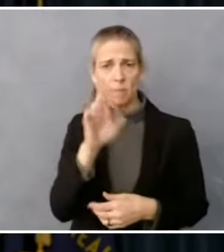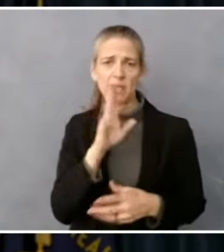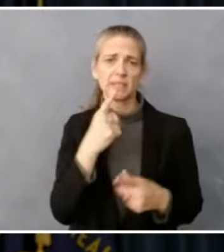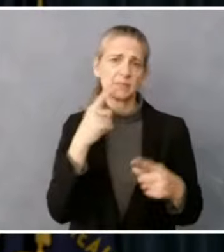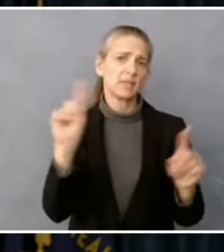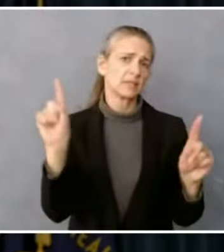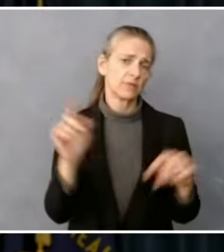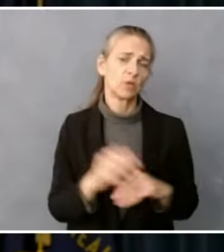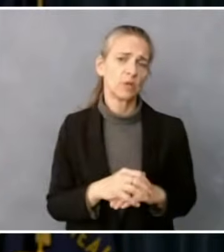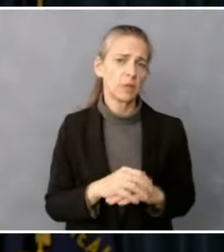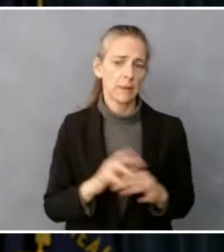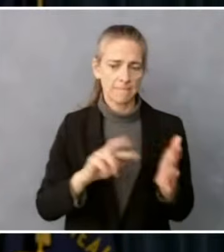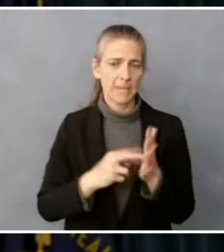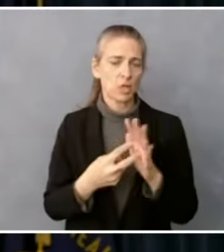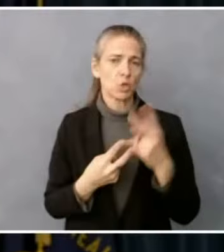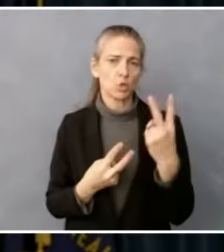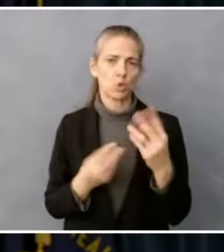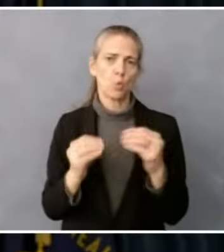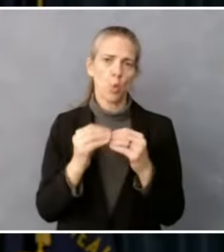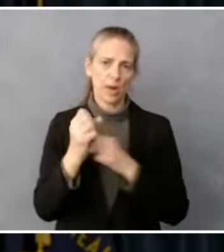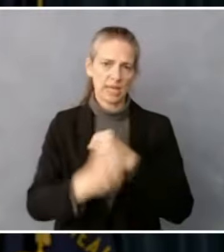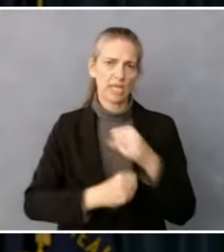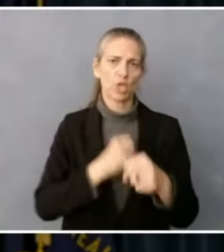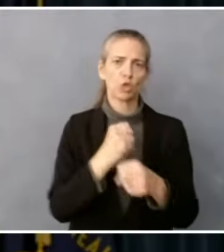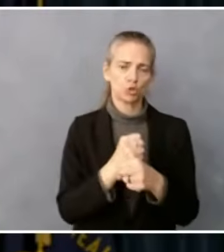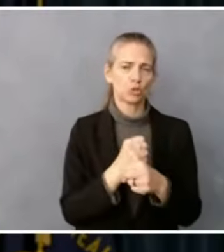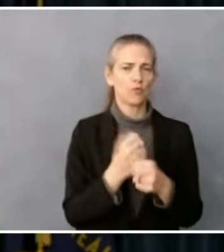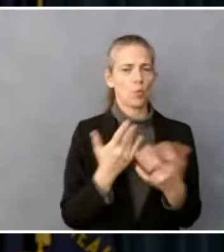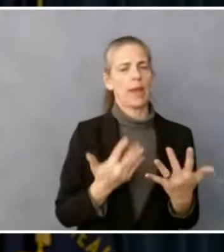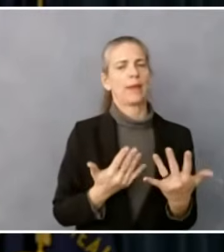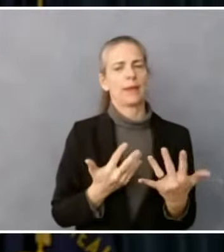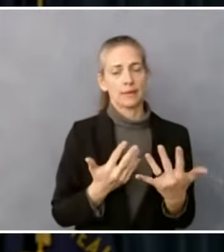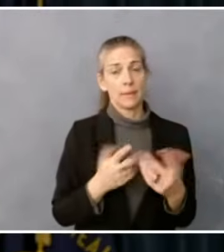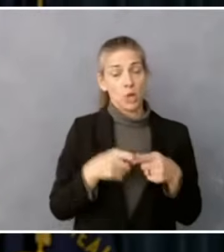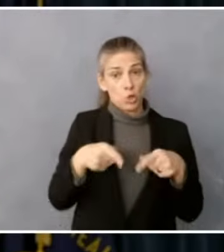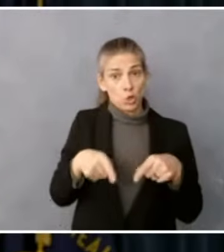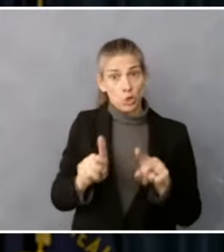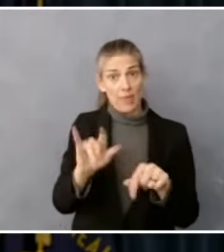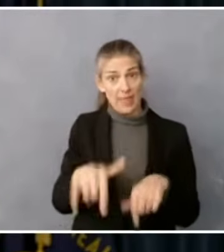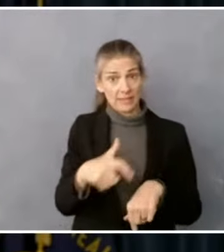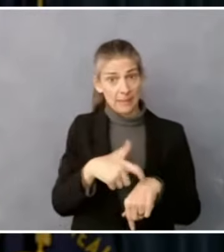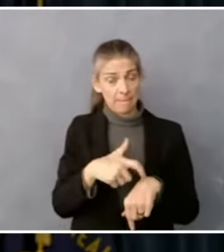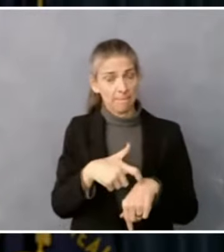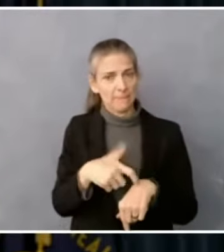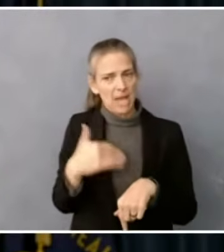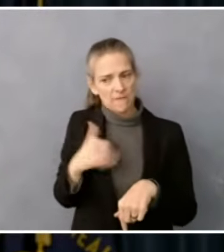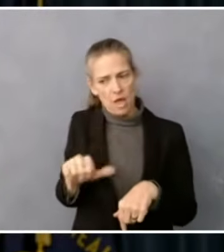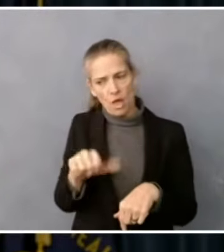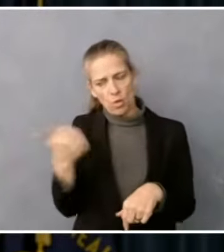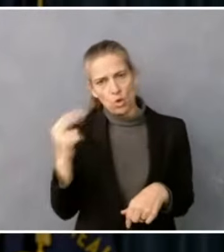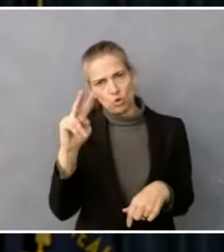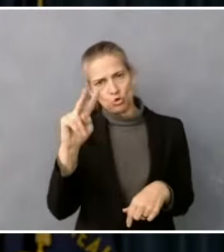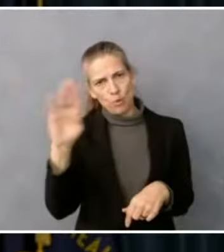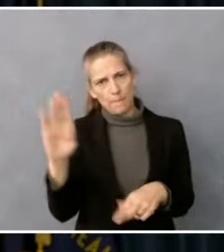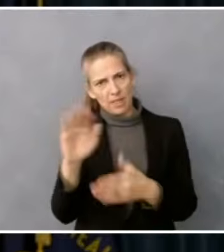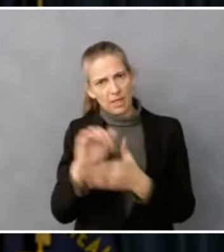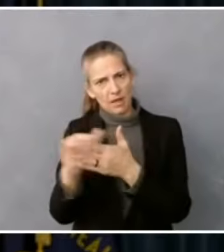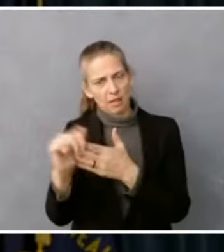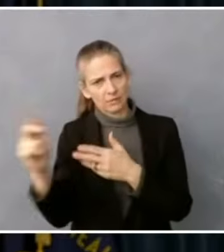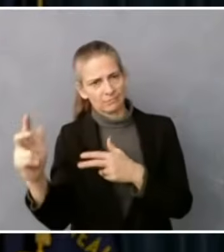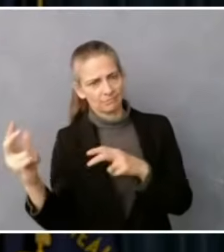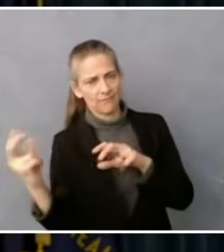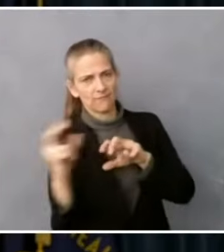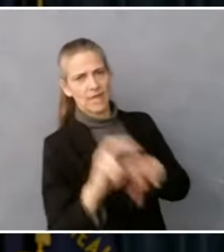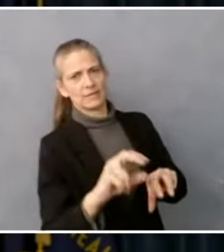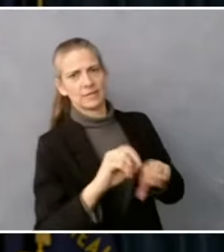mean 2 more years of waiting. But during that period, there's another $2 billion going into Kentucky